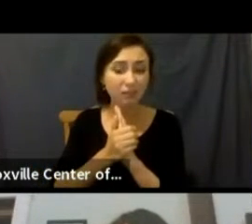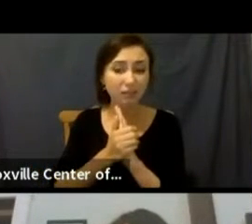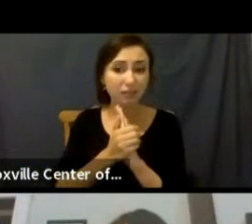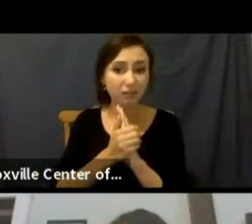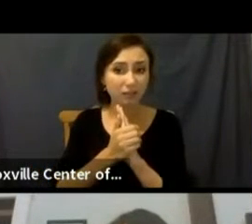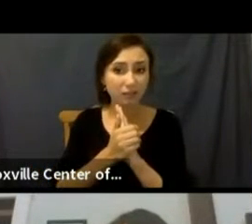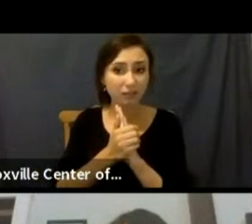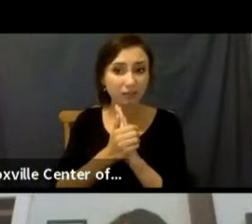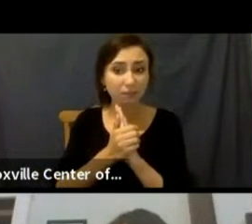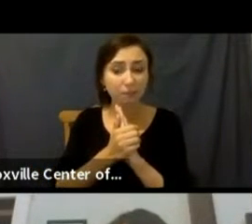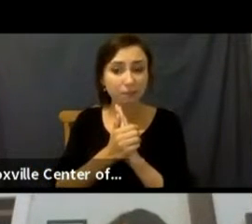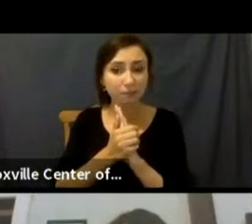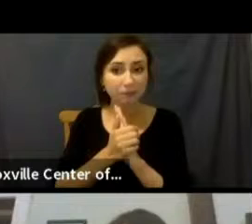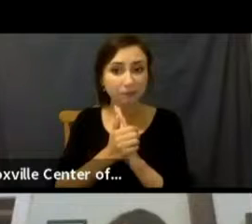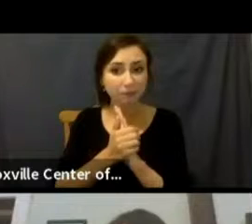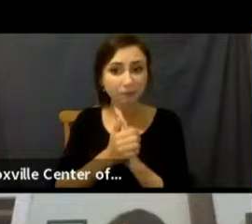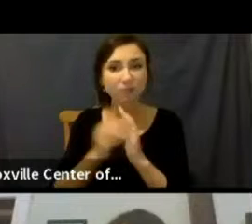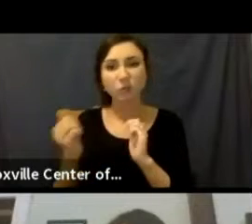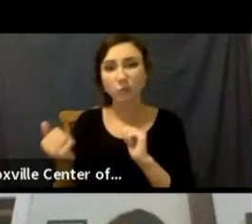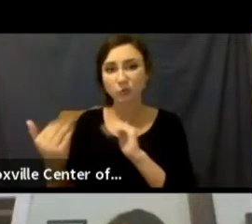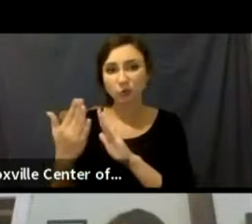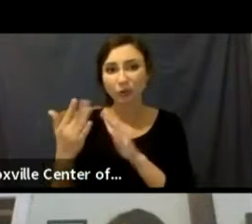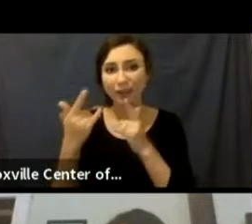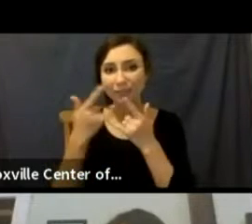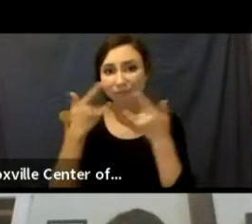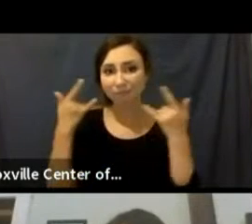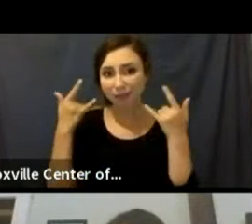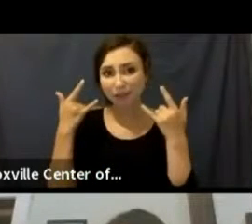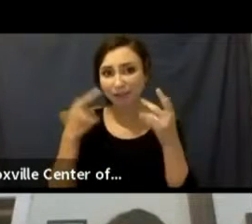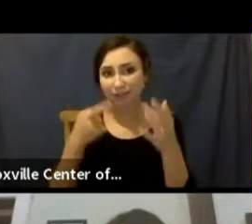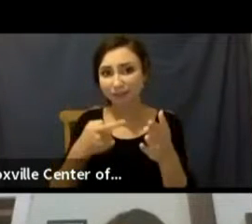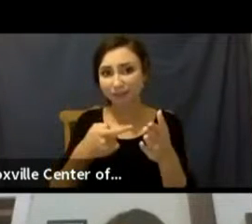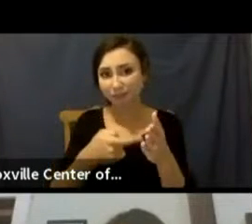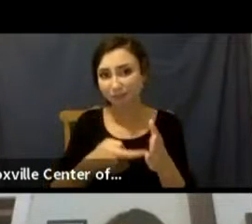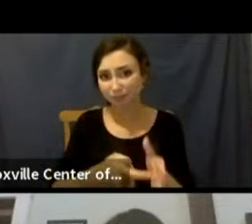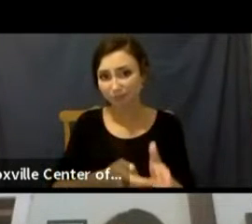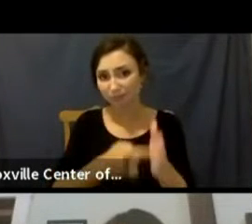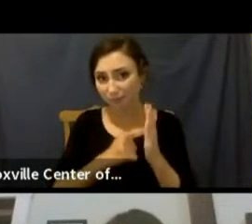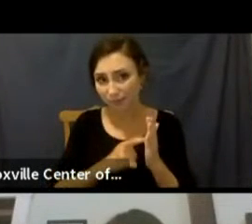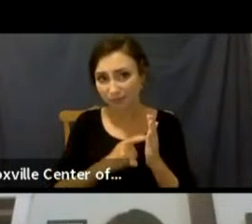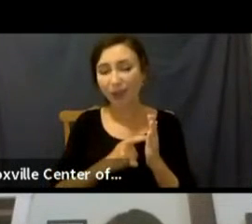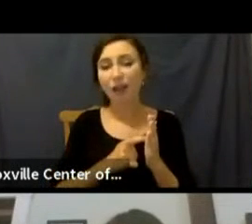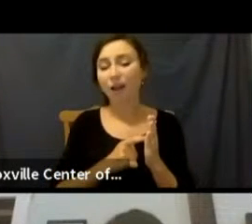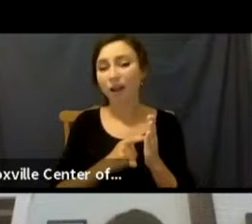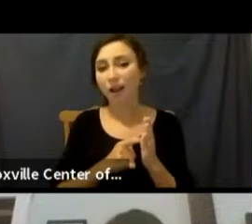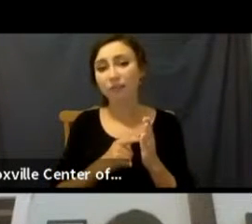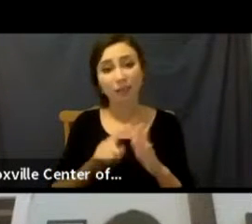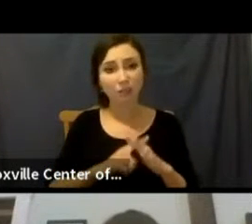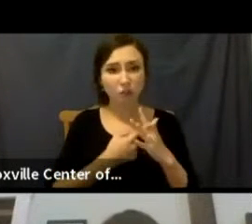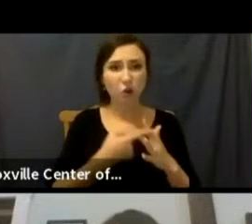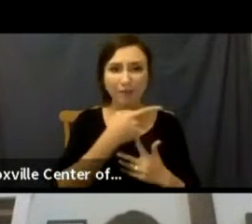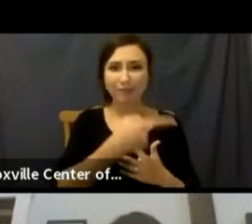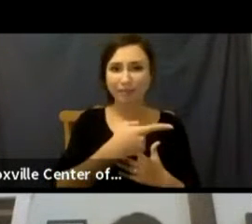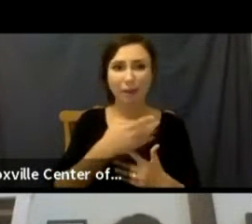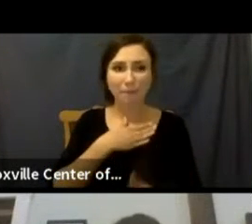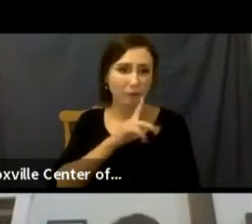to address a mask mandate. And that was going to be my question, is how about we begin there before we start,